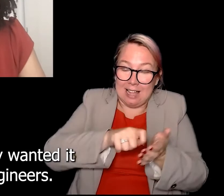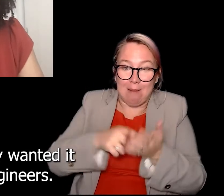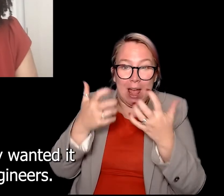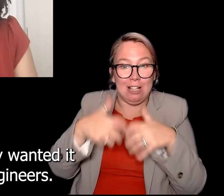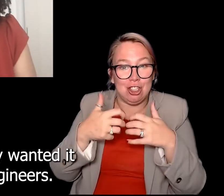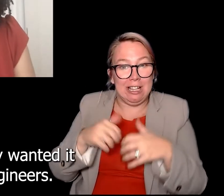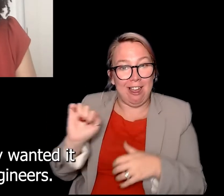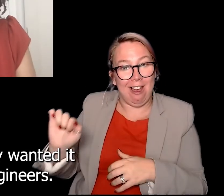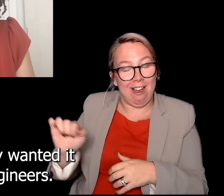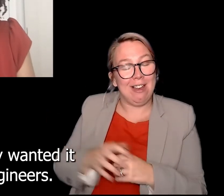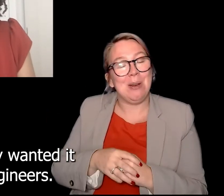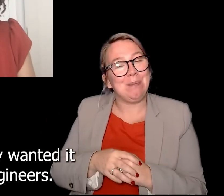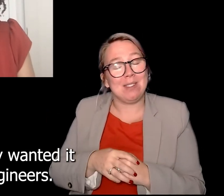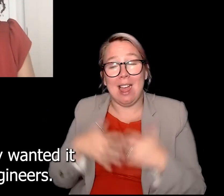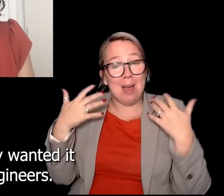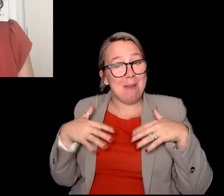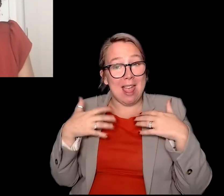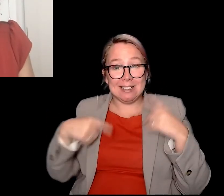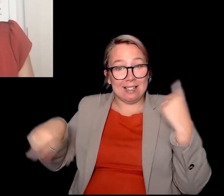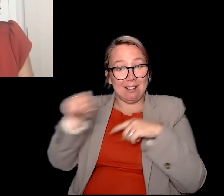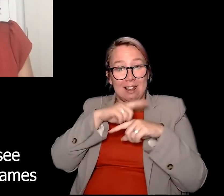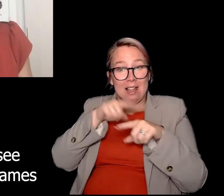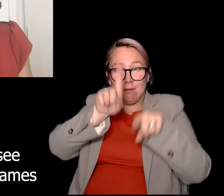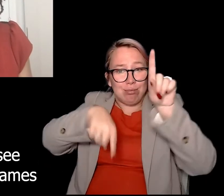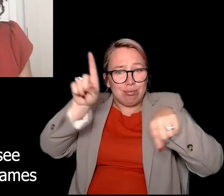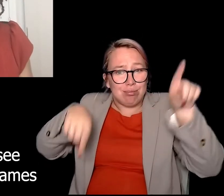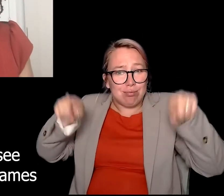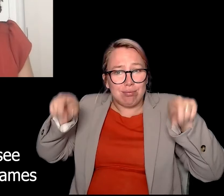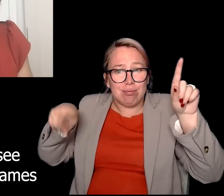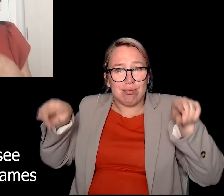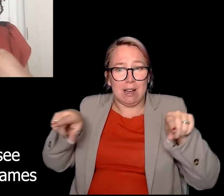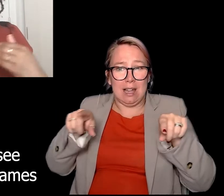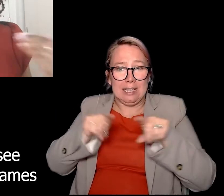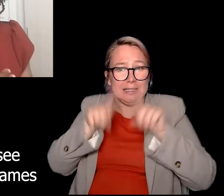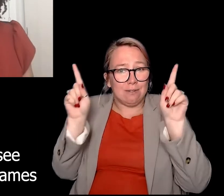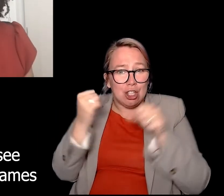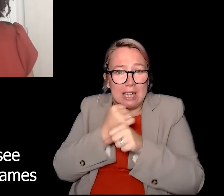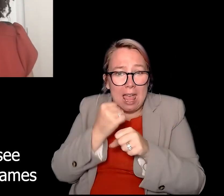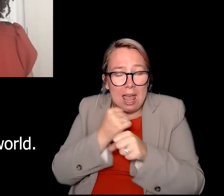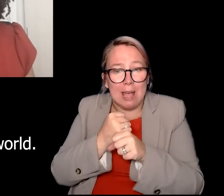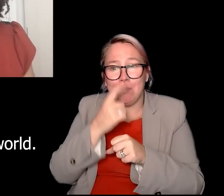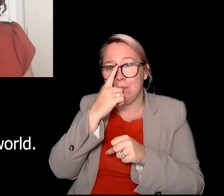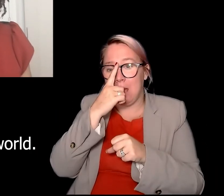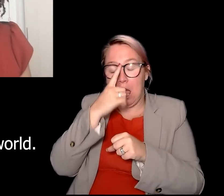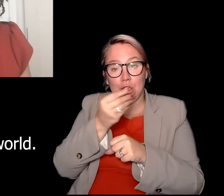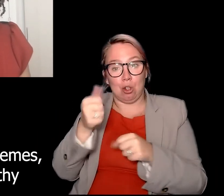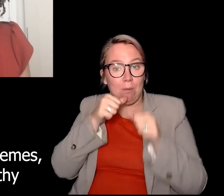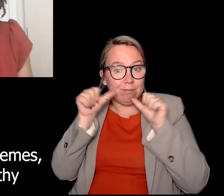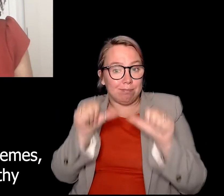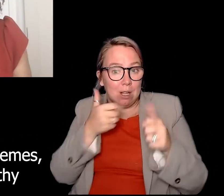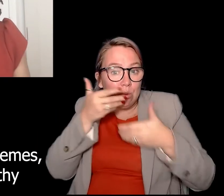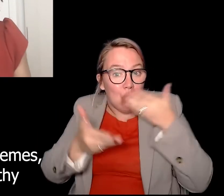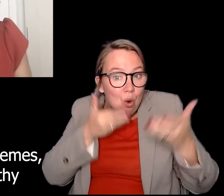to the conference because they wanted it to be signed by all these engineers. And it was amazing to see what types of genres of games are different around the